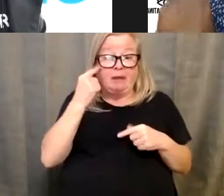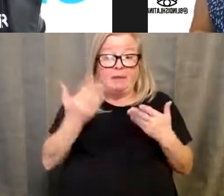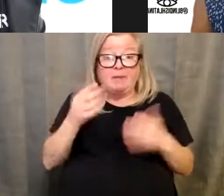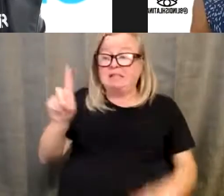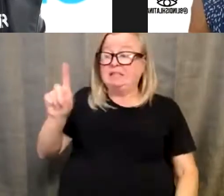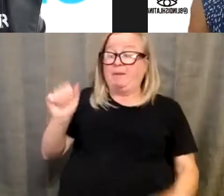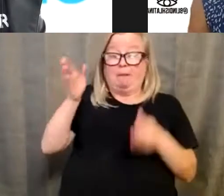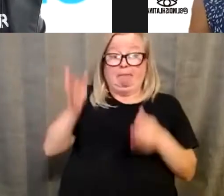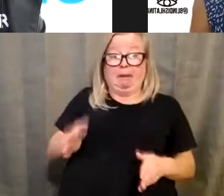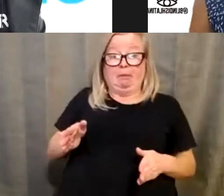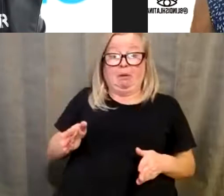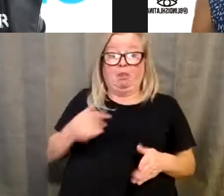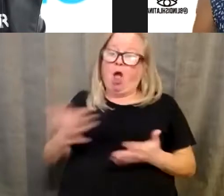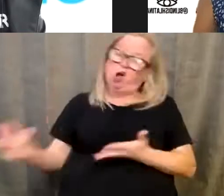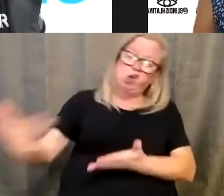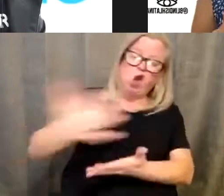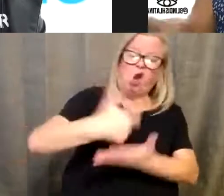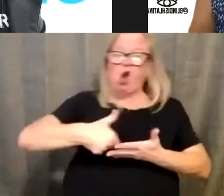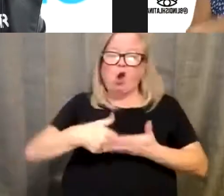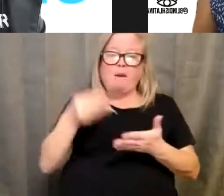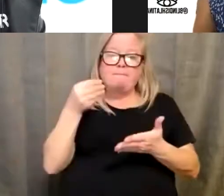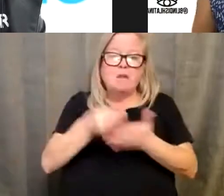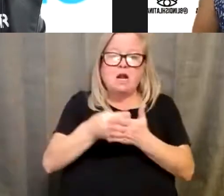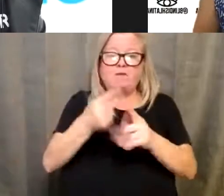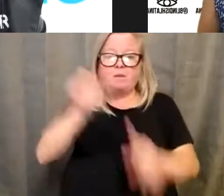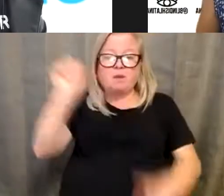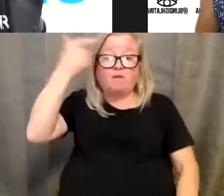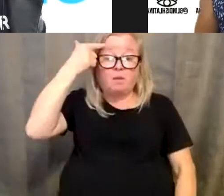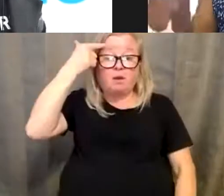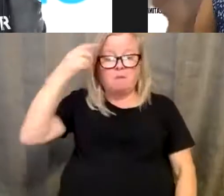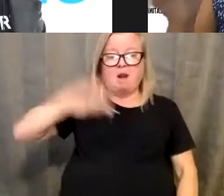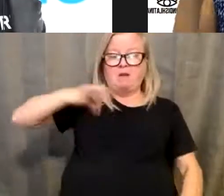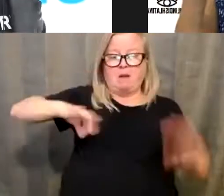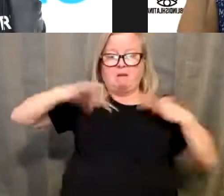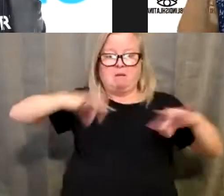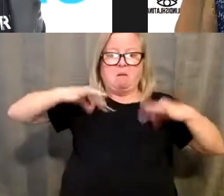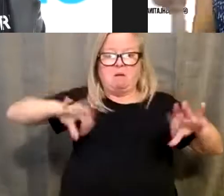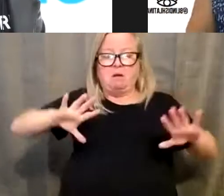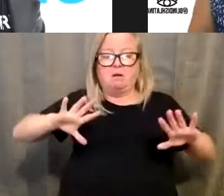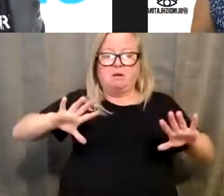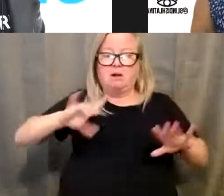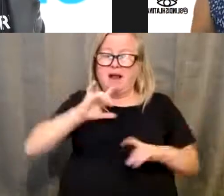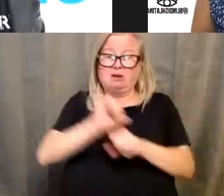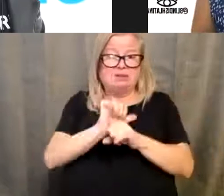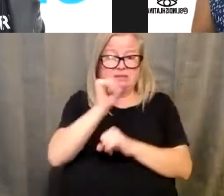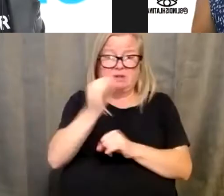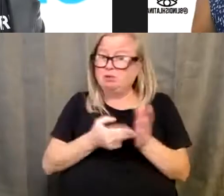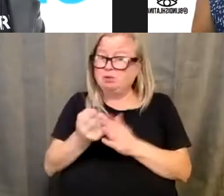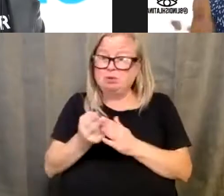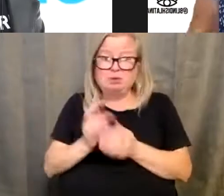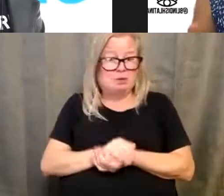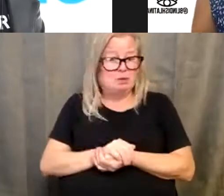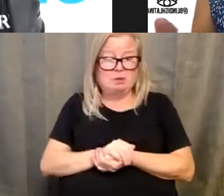are rolling in government money and getting so many benefits. And that's actually not true.